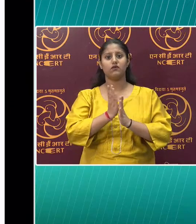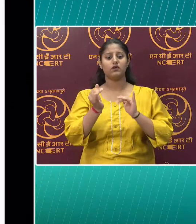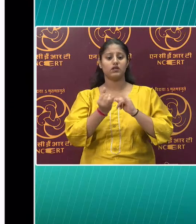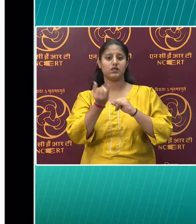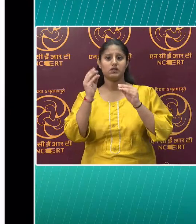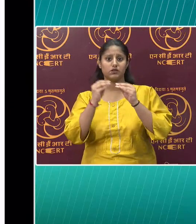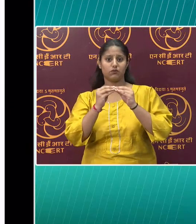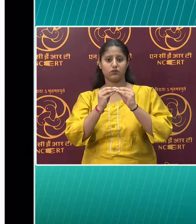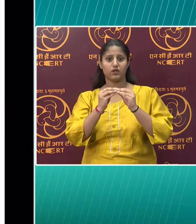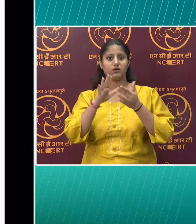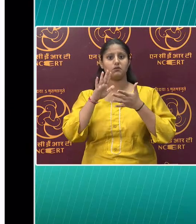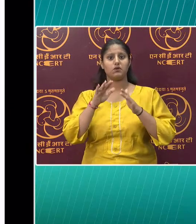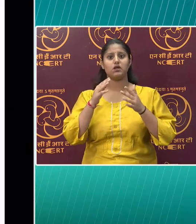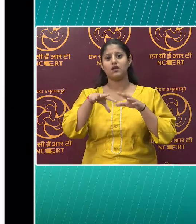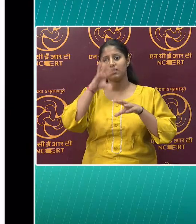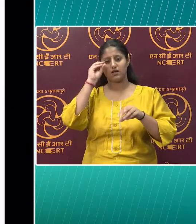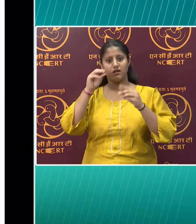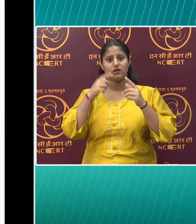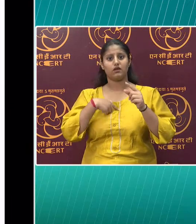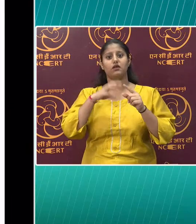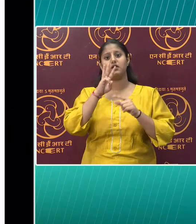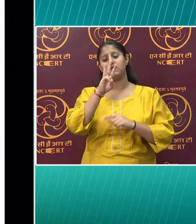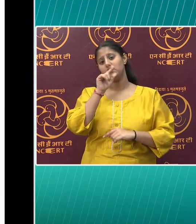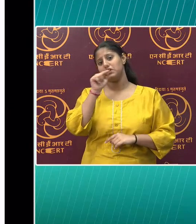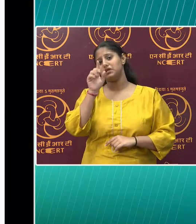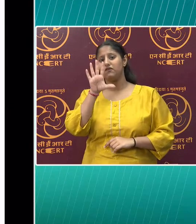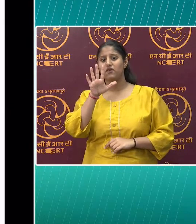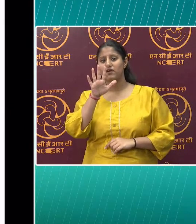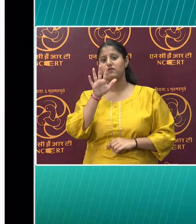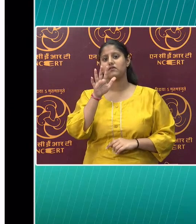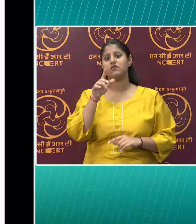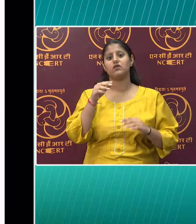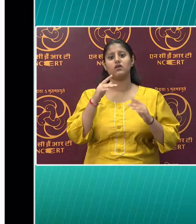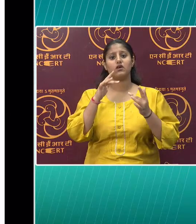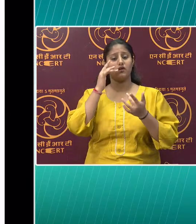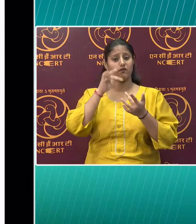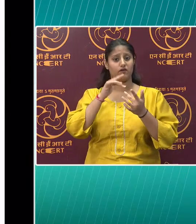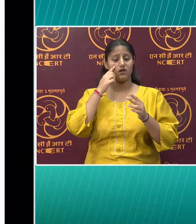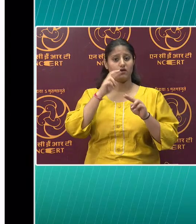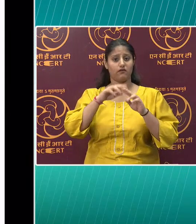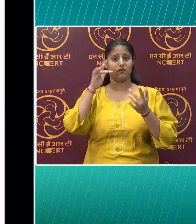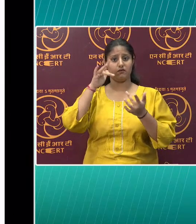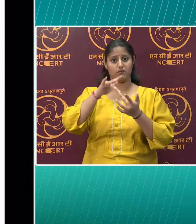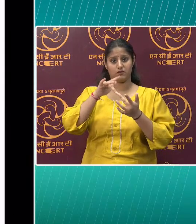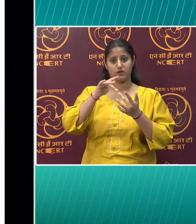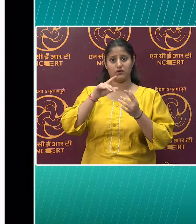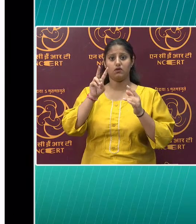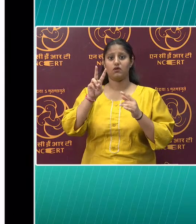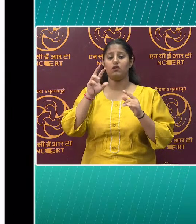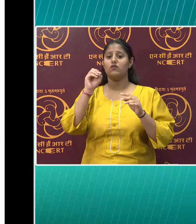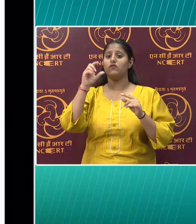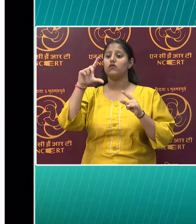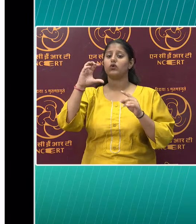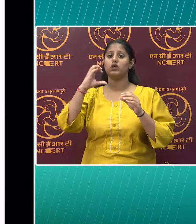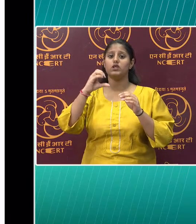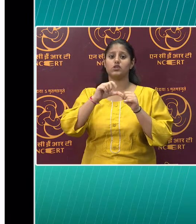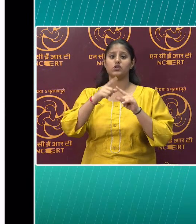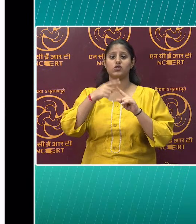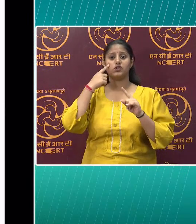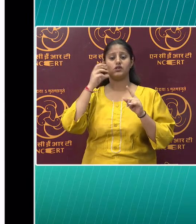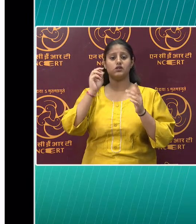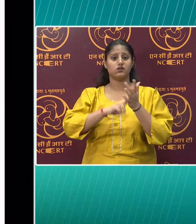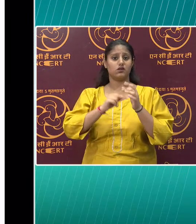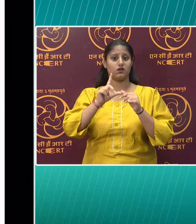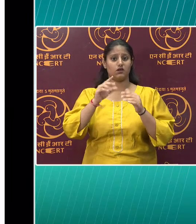subject-based learning from grades 3 to 5. And then we have middle stage. Now, vocational education has been introduced as a formal